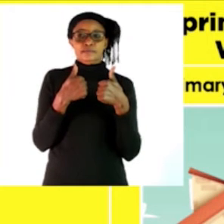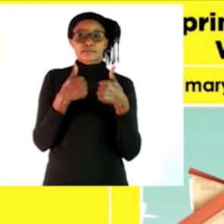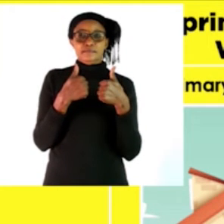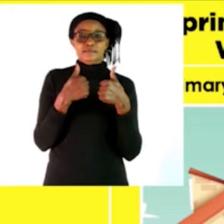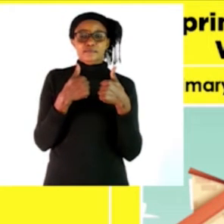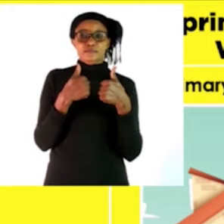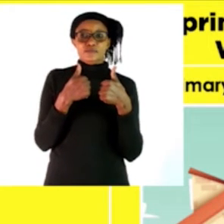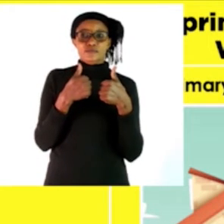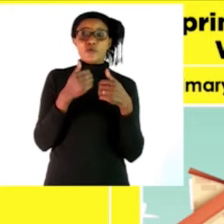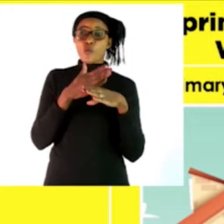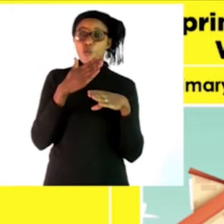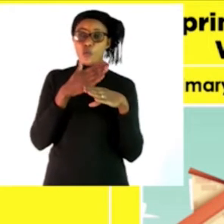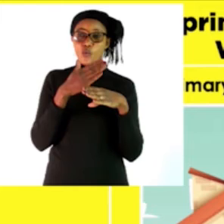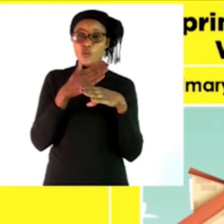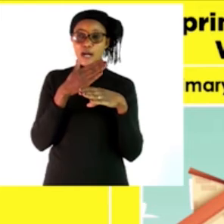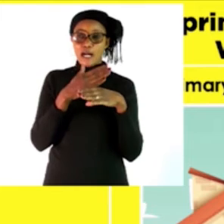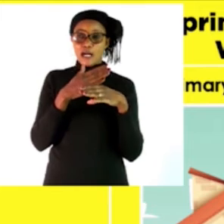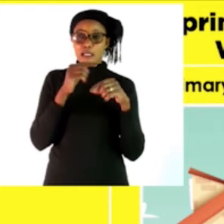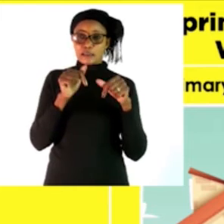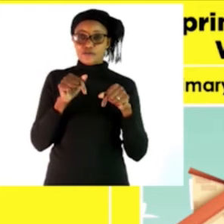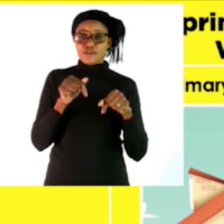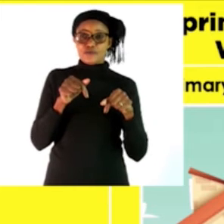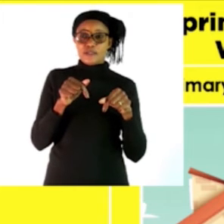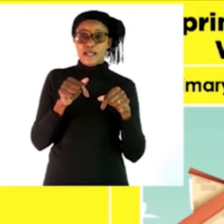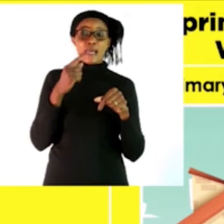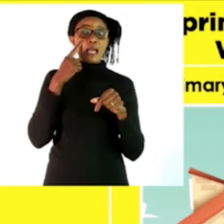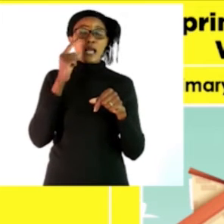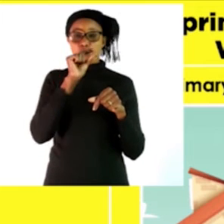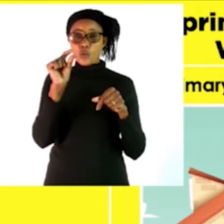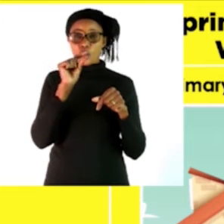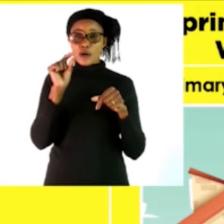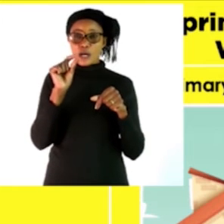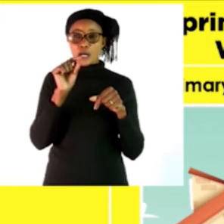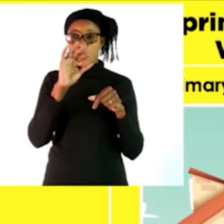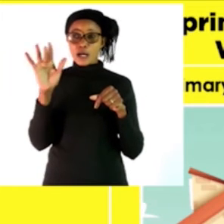Lesson 2. Sight words, the letter H,